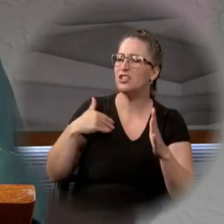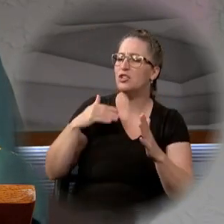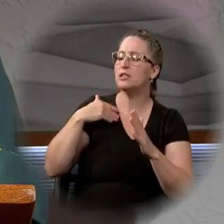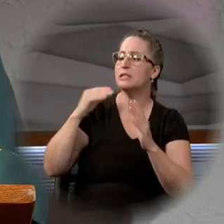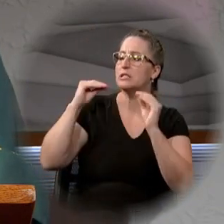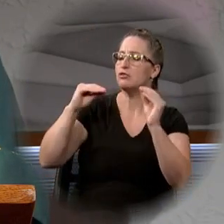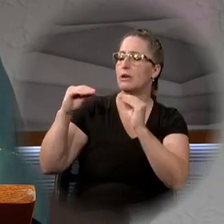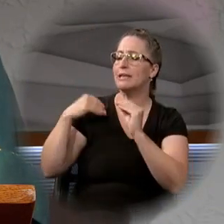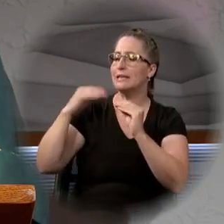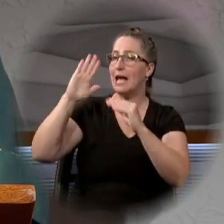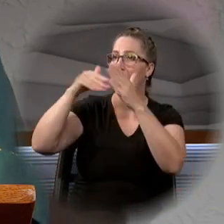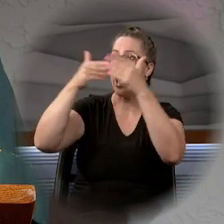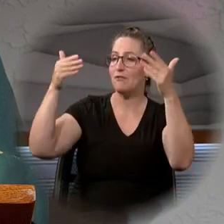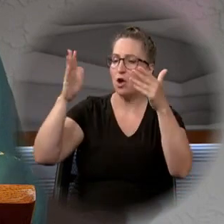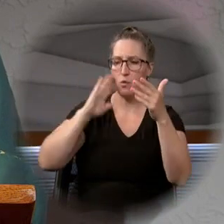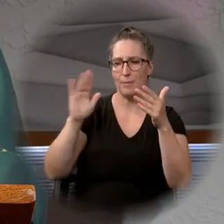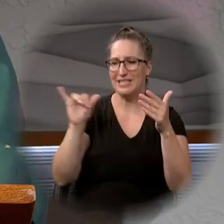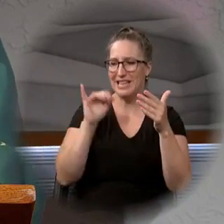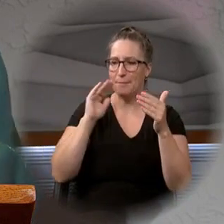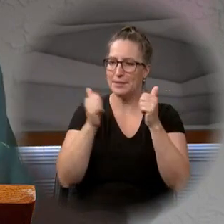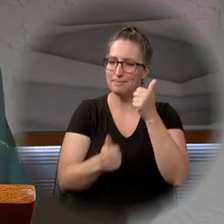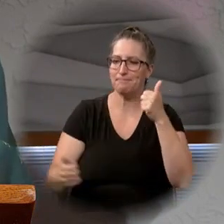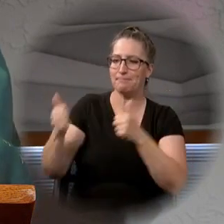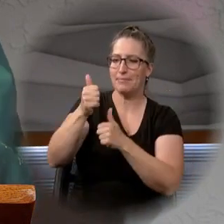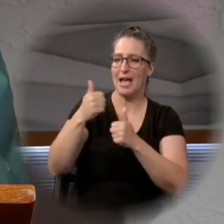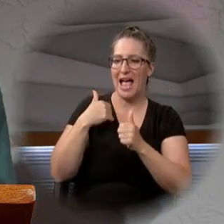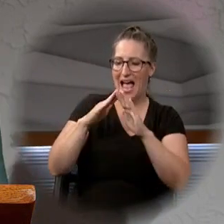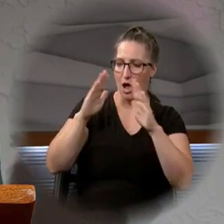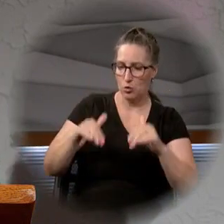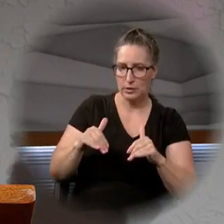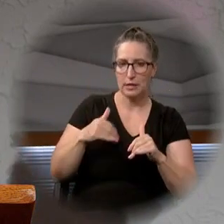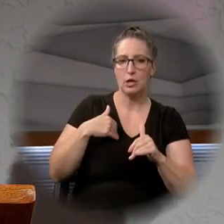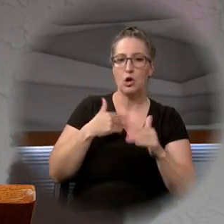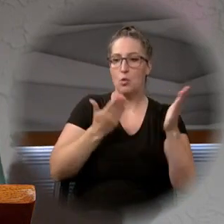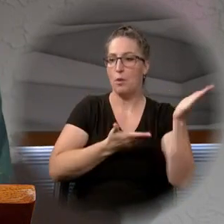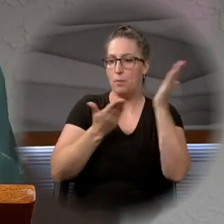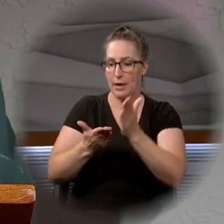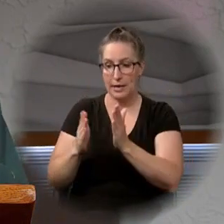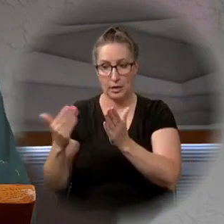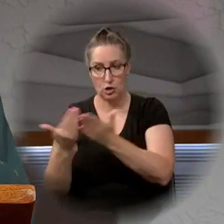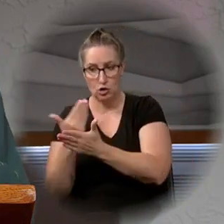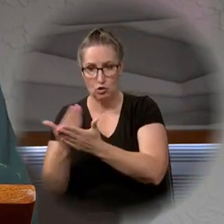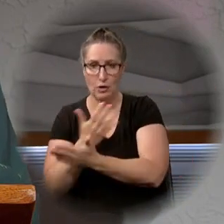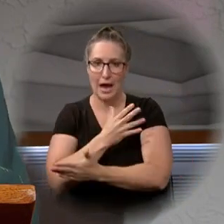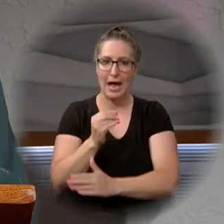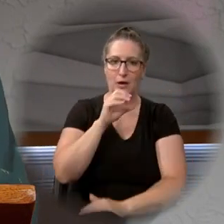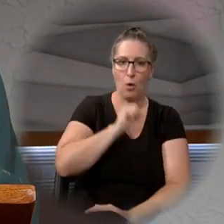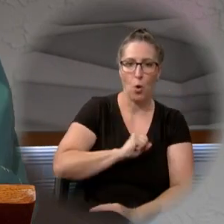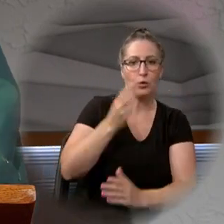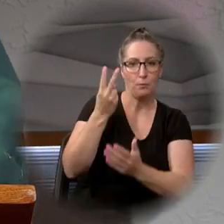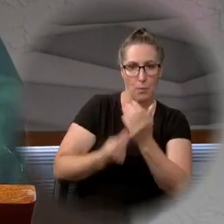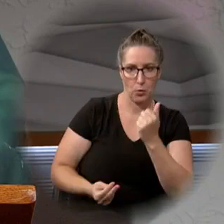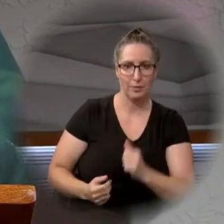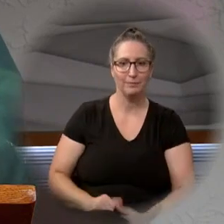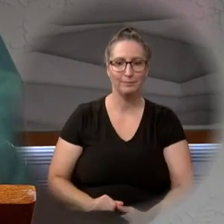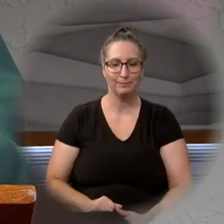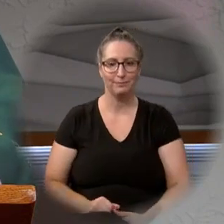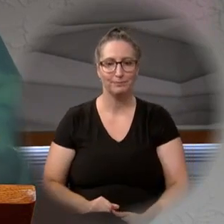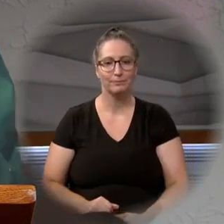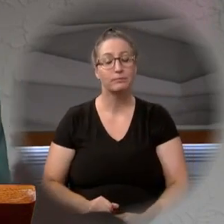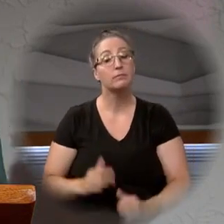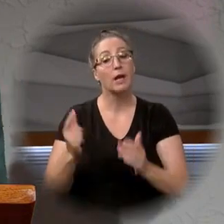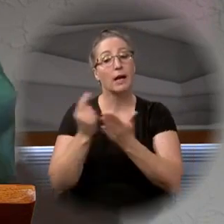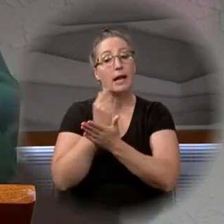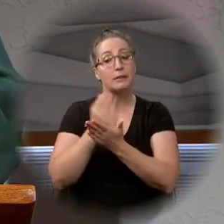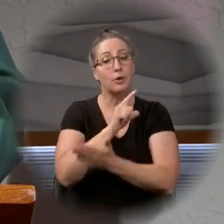heaven is like the head of a household who brings from his storeroom both the new and the old."